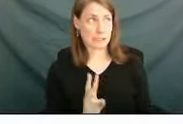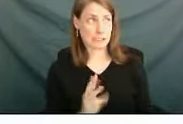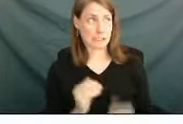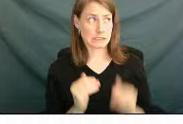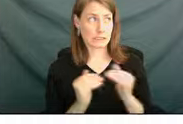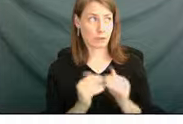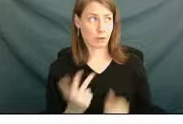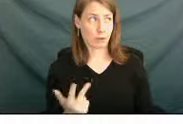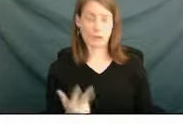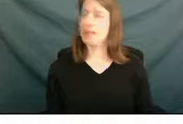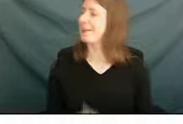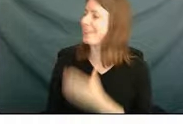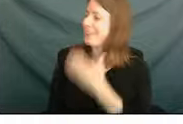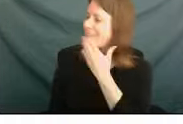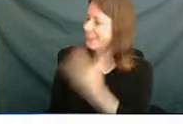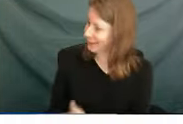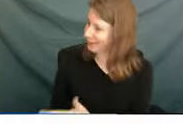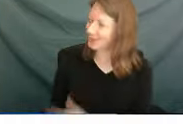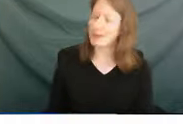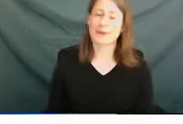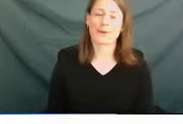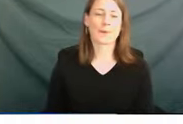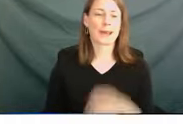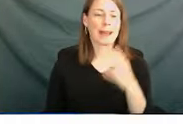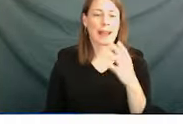6 is 3, and the other one would be?